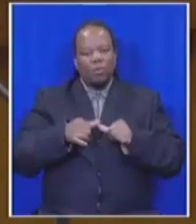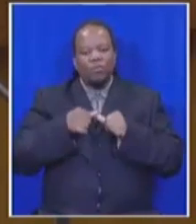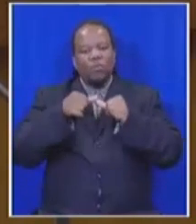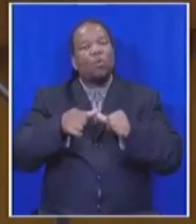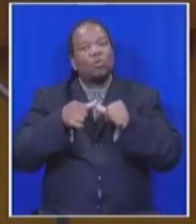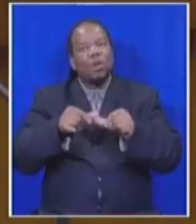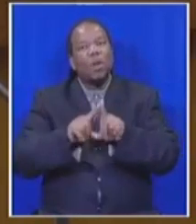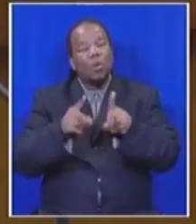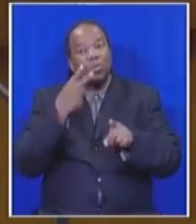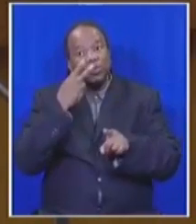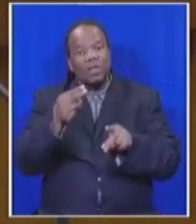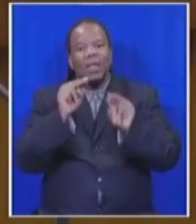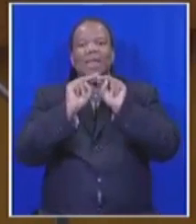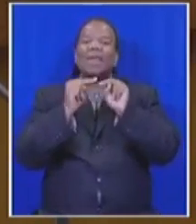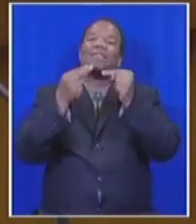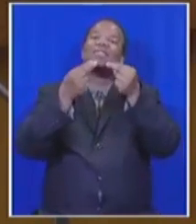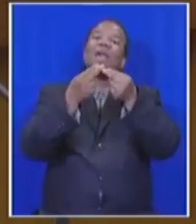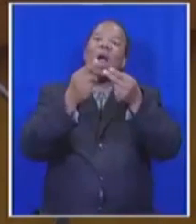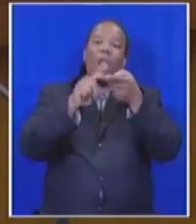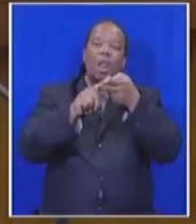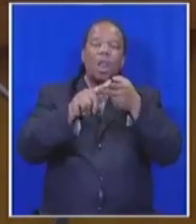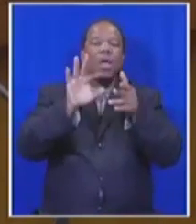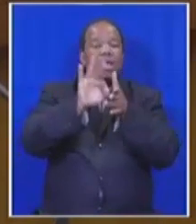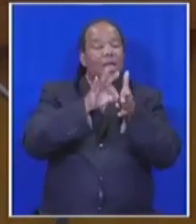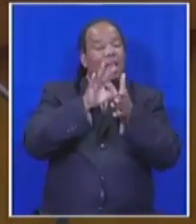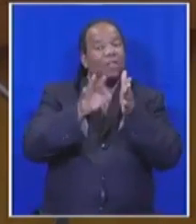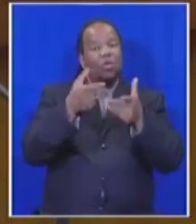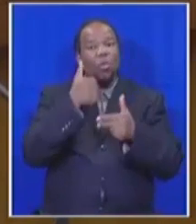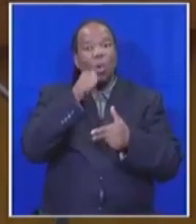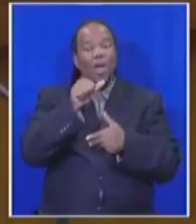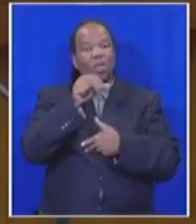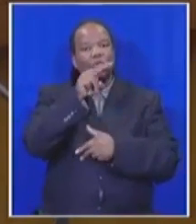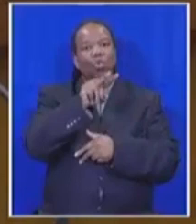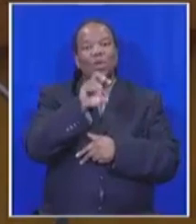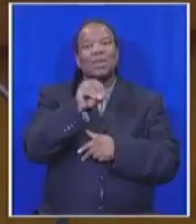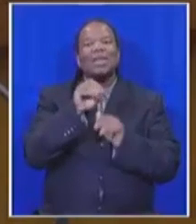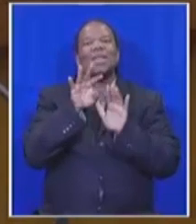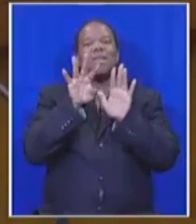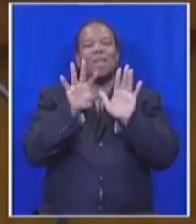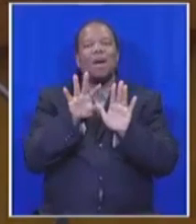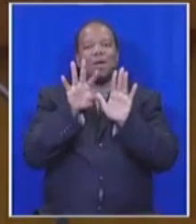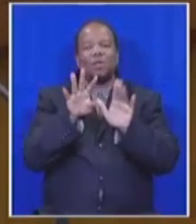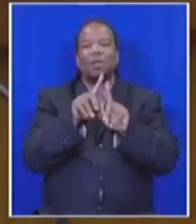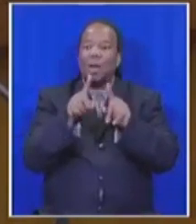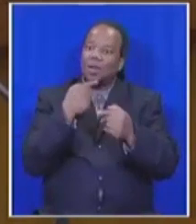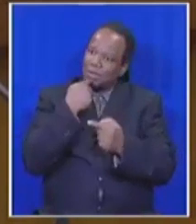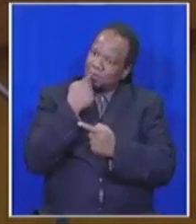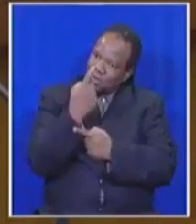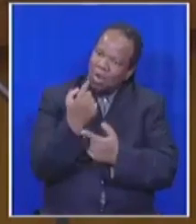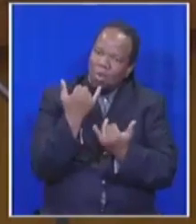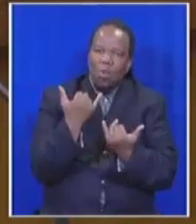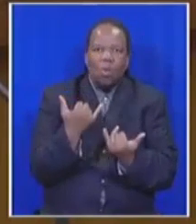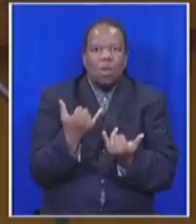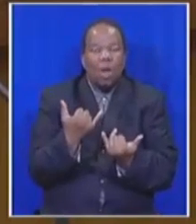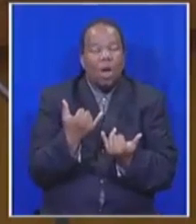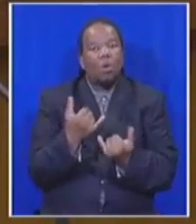in the national and provincial elections of 2019, and we can say without any fear of contradiction that come